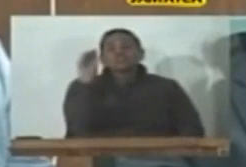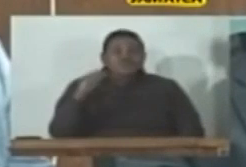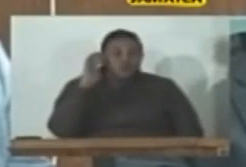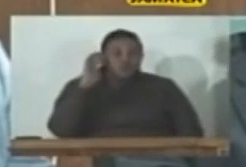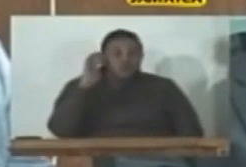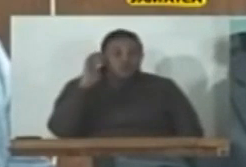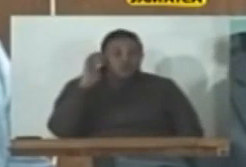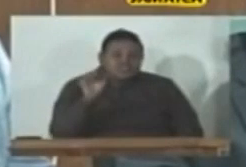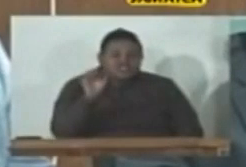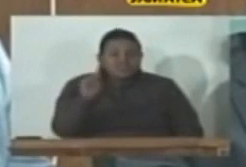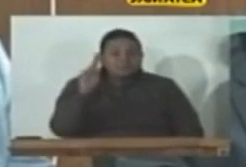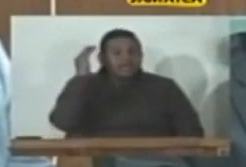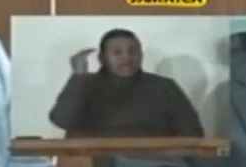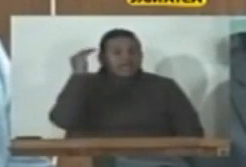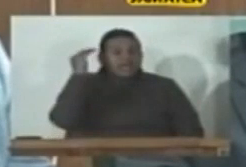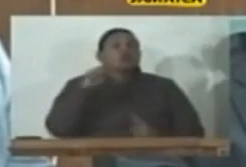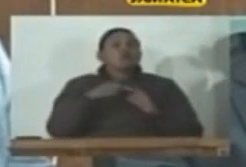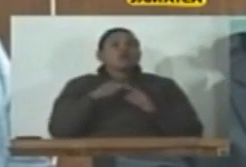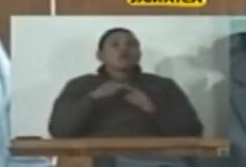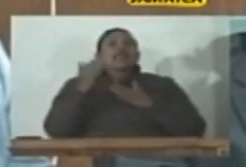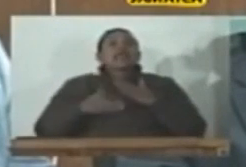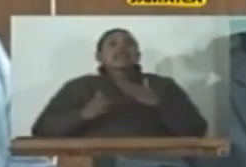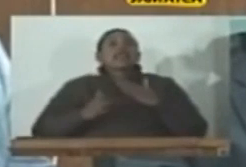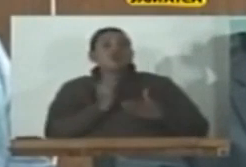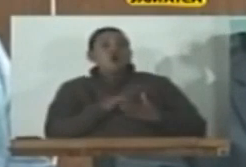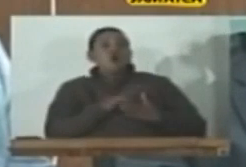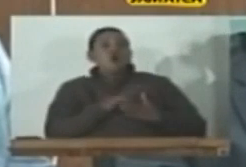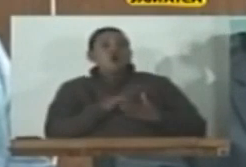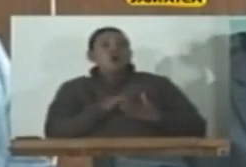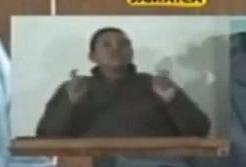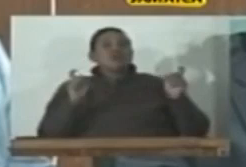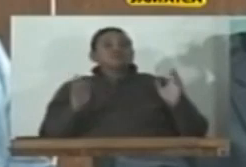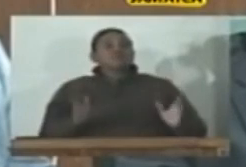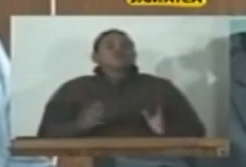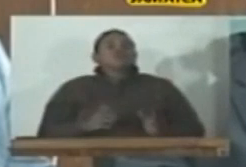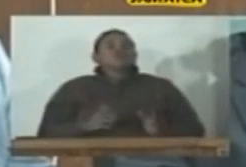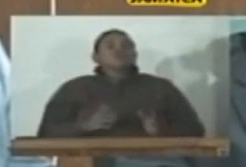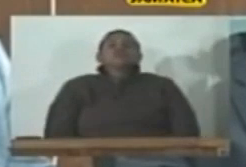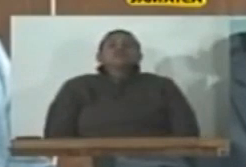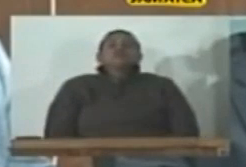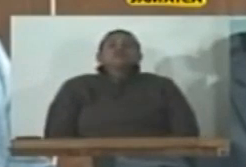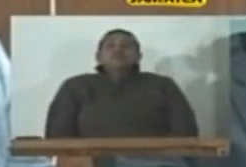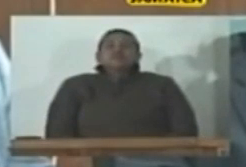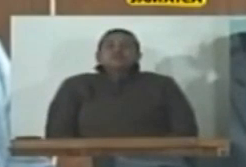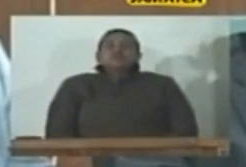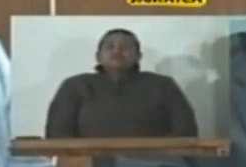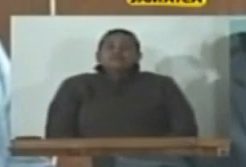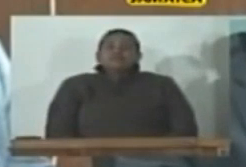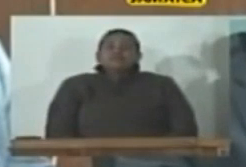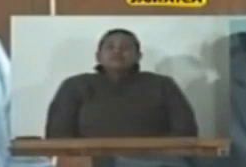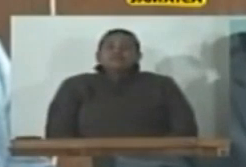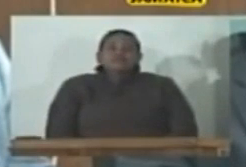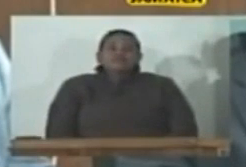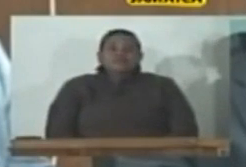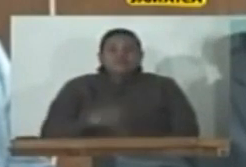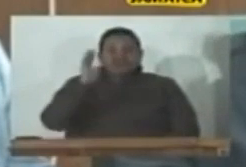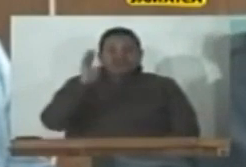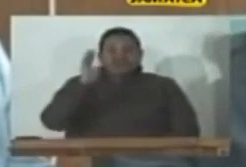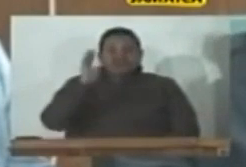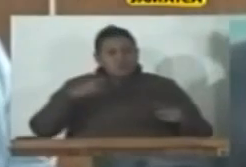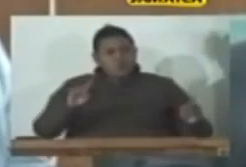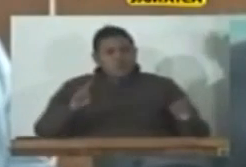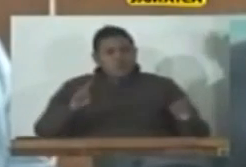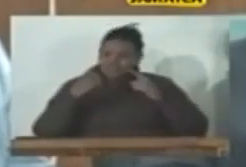administration. So, Mr. Speaker, while successfully leading Jamaica through the difficult but absolutely necessary